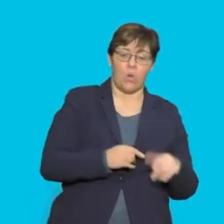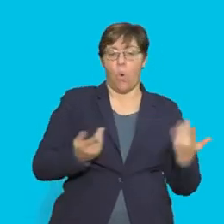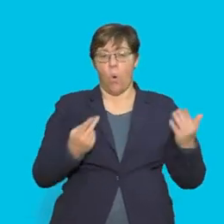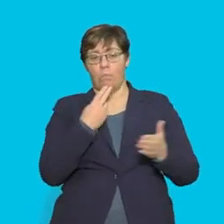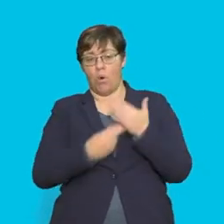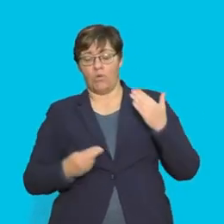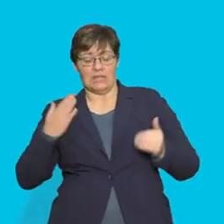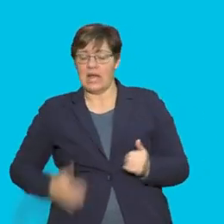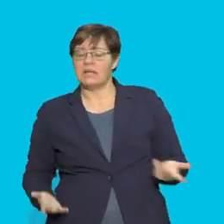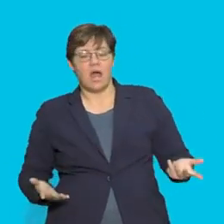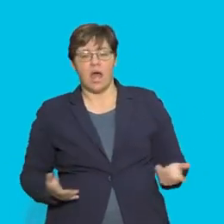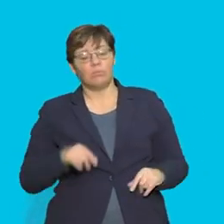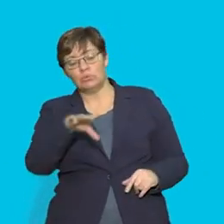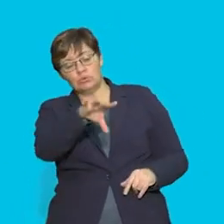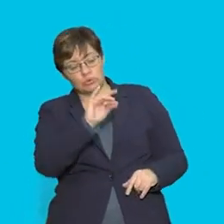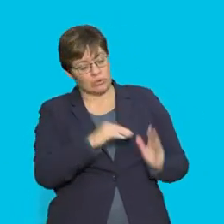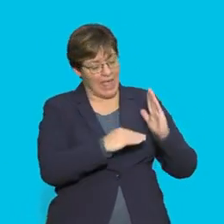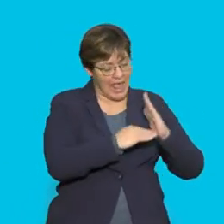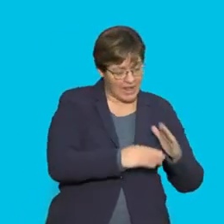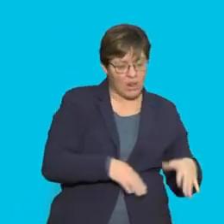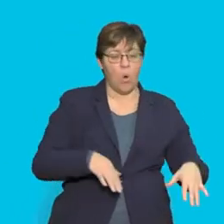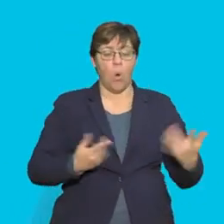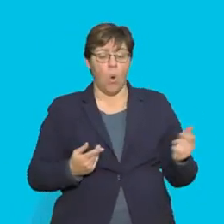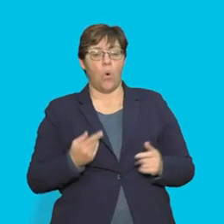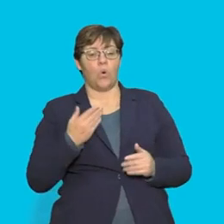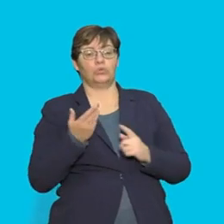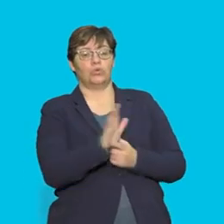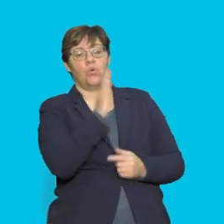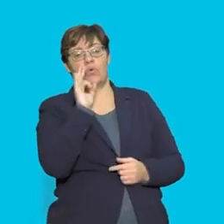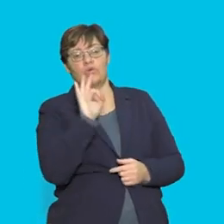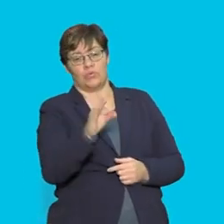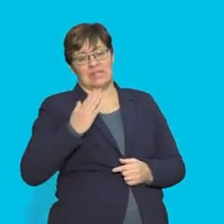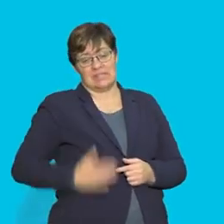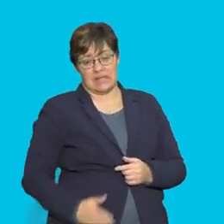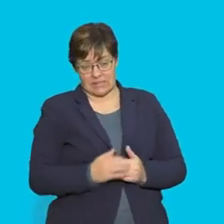sides and equal angles. You can choose to show three